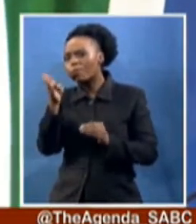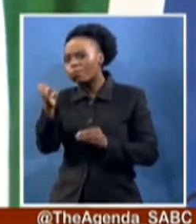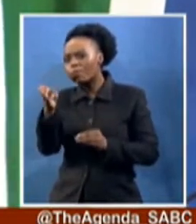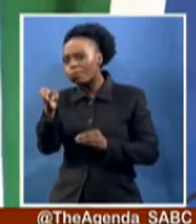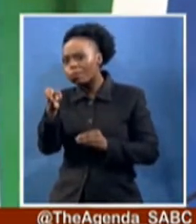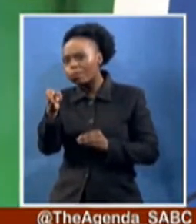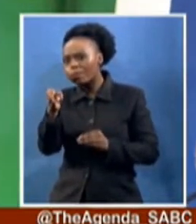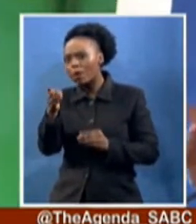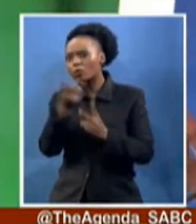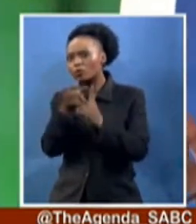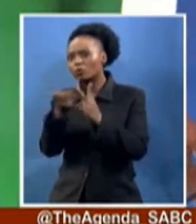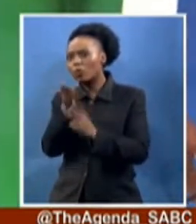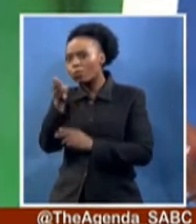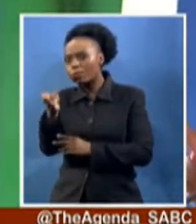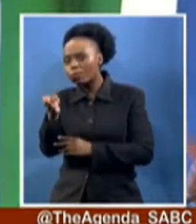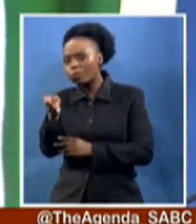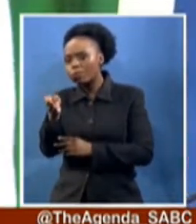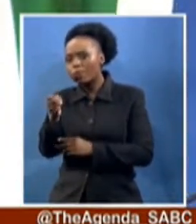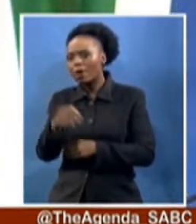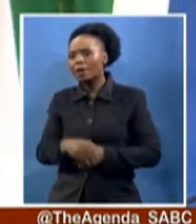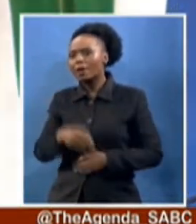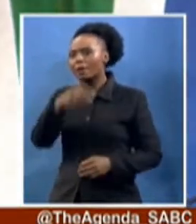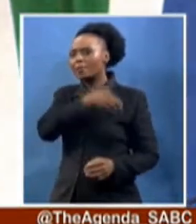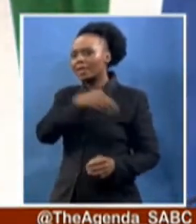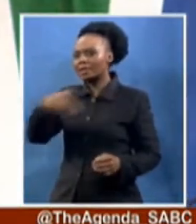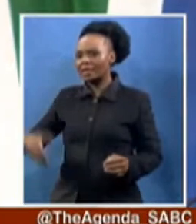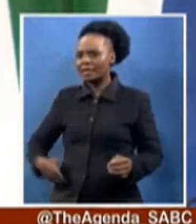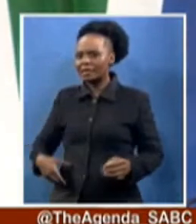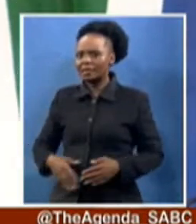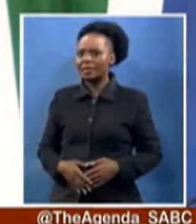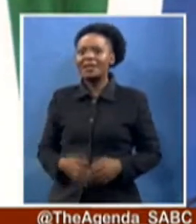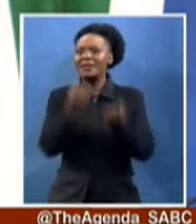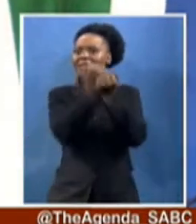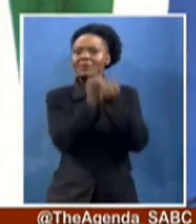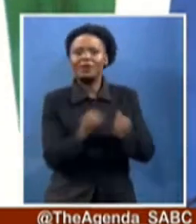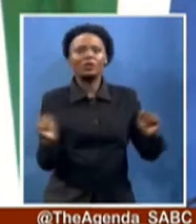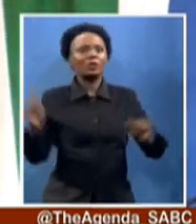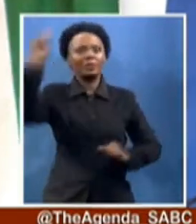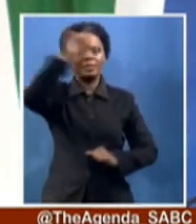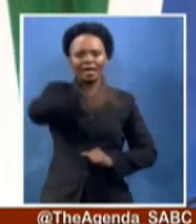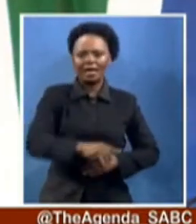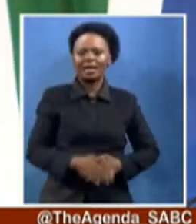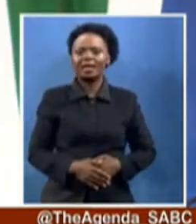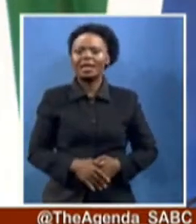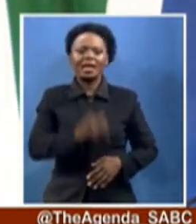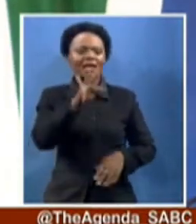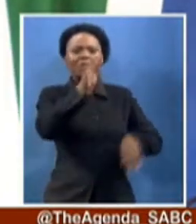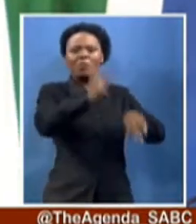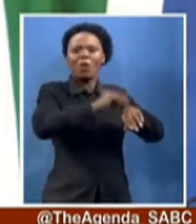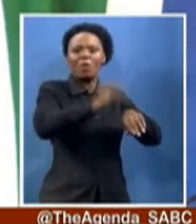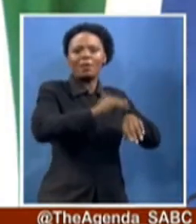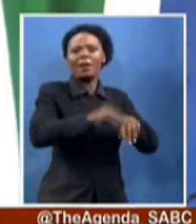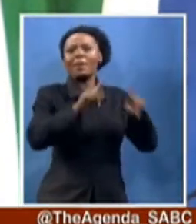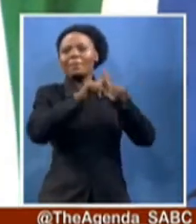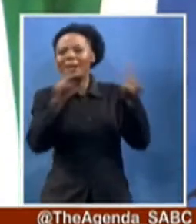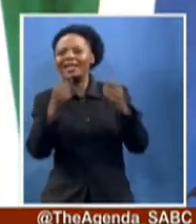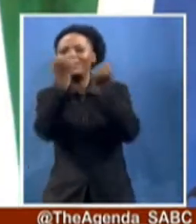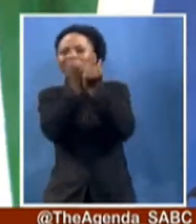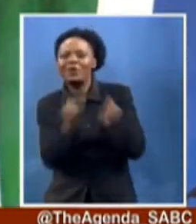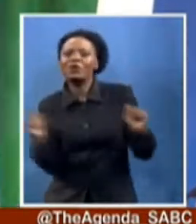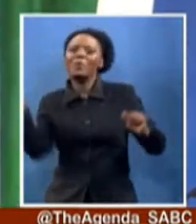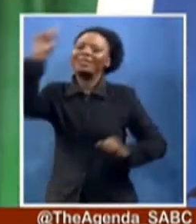President, I mean it's Freedom Day, man. La rena le di problems, but it's Freedom Day. It's